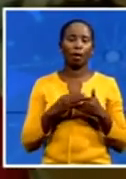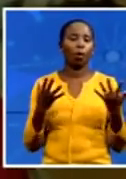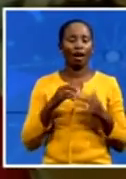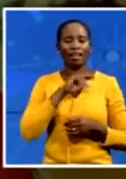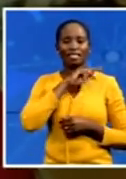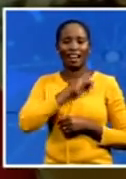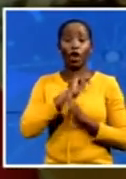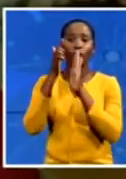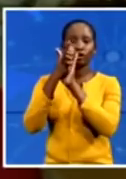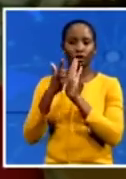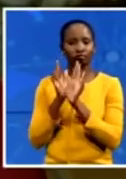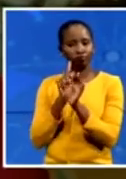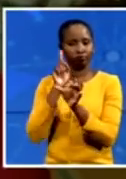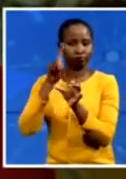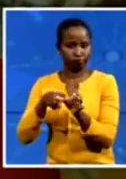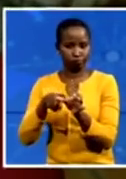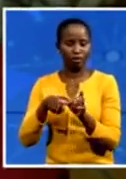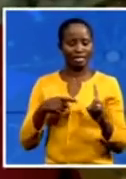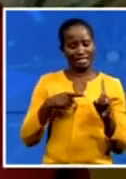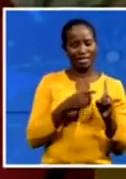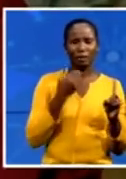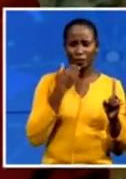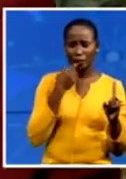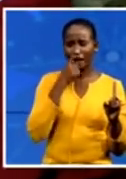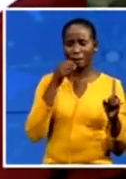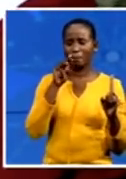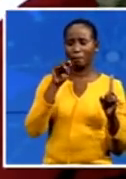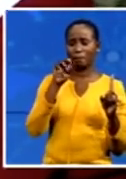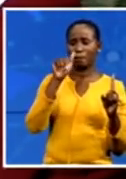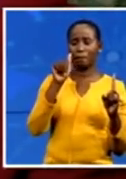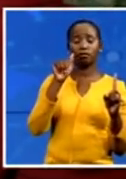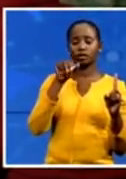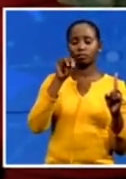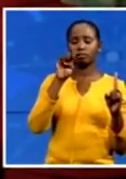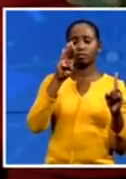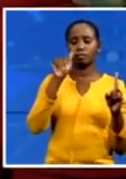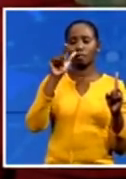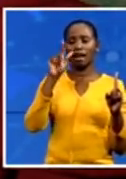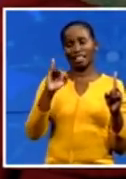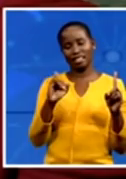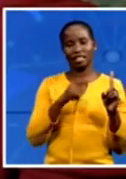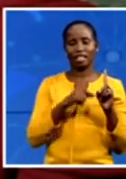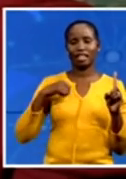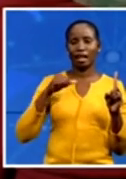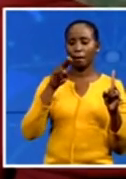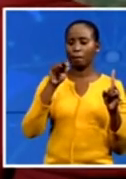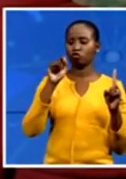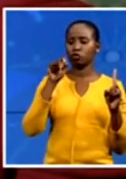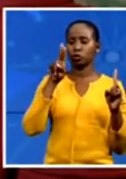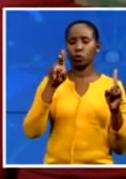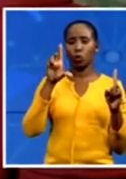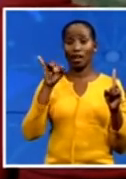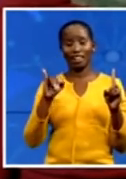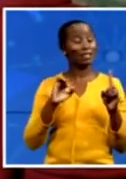none other than Mbali Ntuli. Mbali, thank you so much for joining us on SABC News. It's been a while. It has. It's very good to be